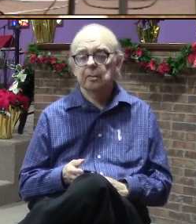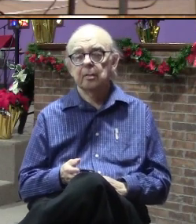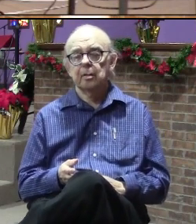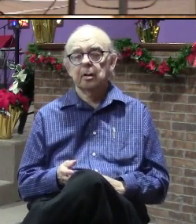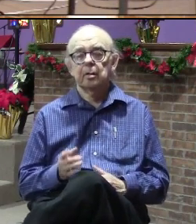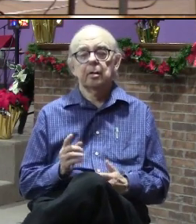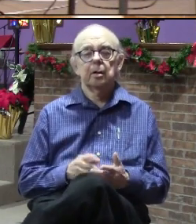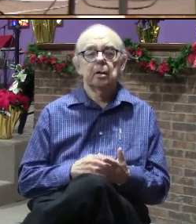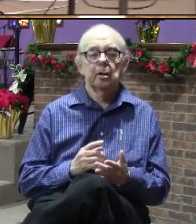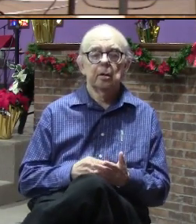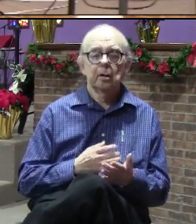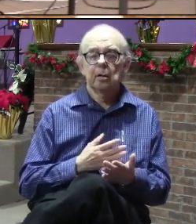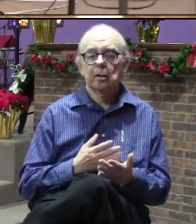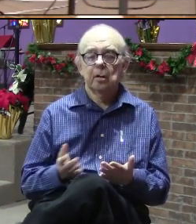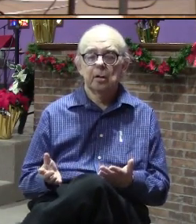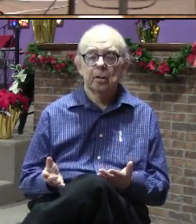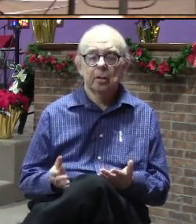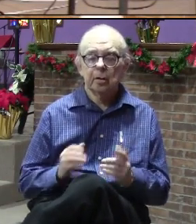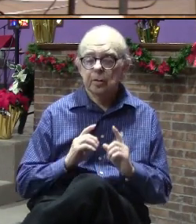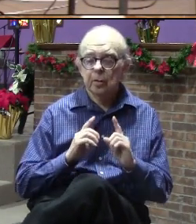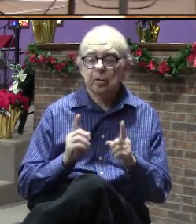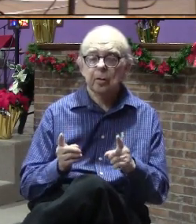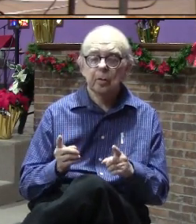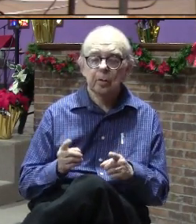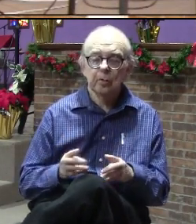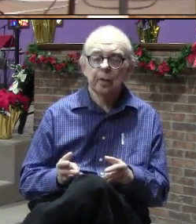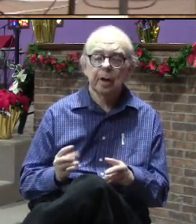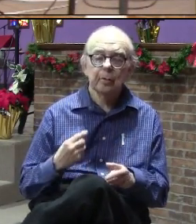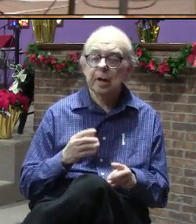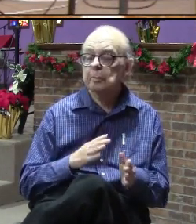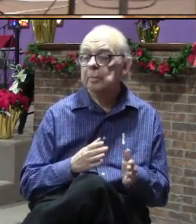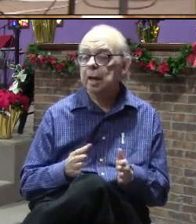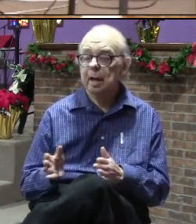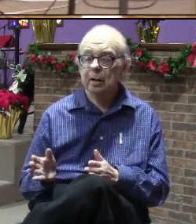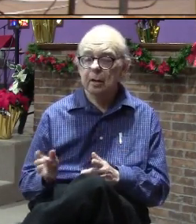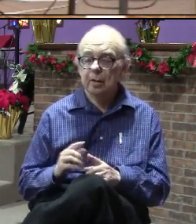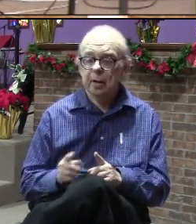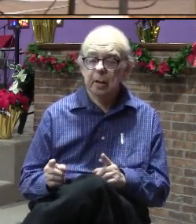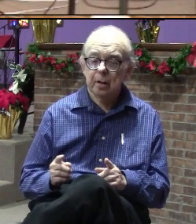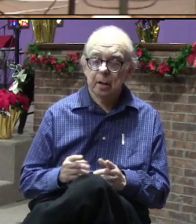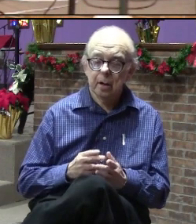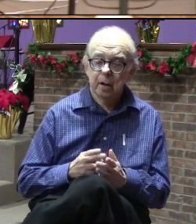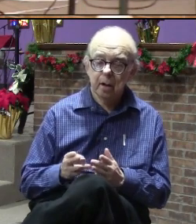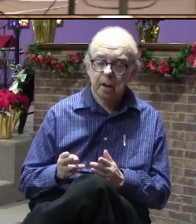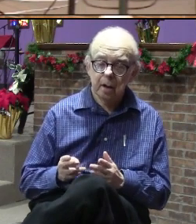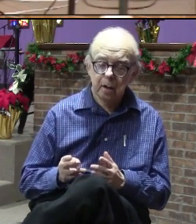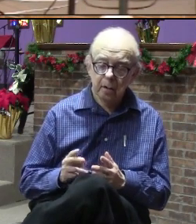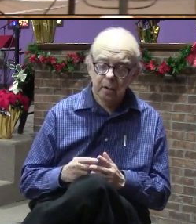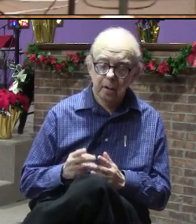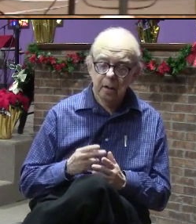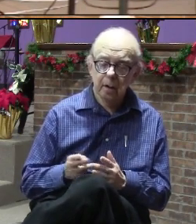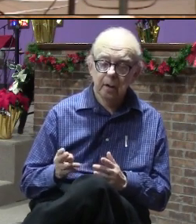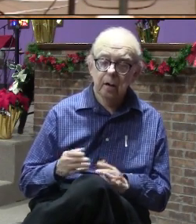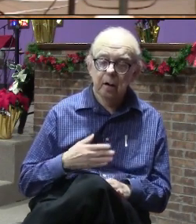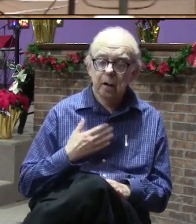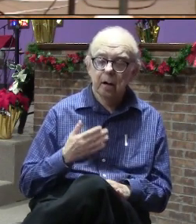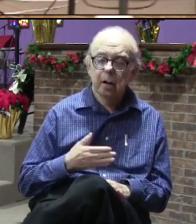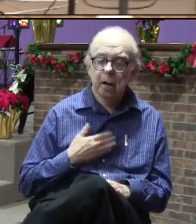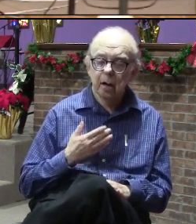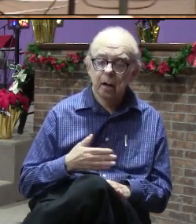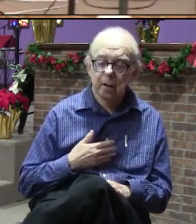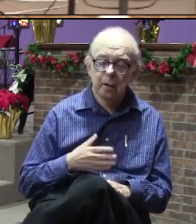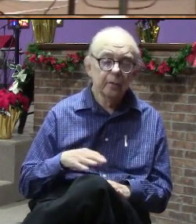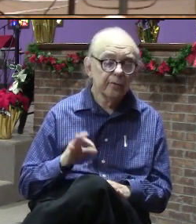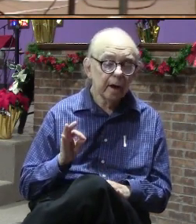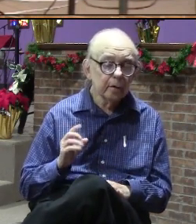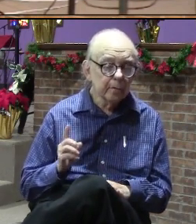And sometimes things don't go the way we planned. But the source of true joy is